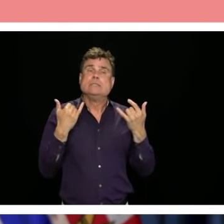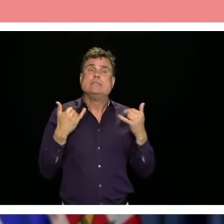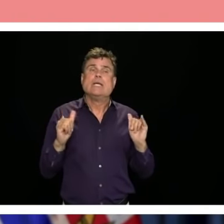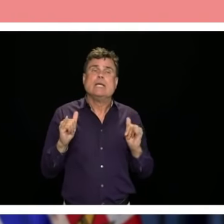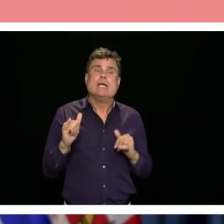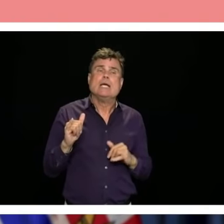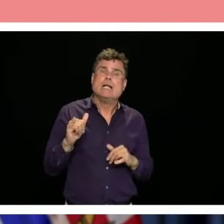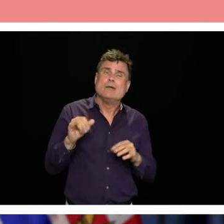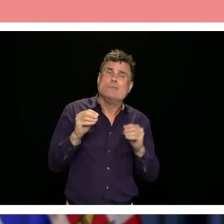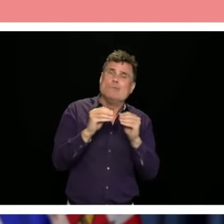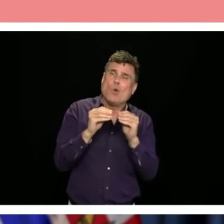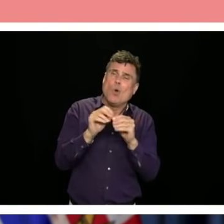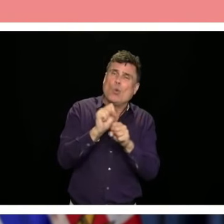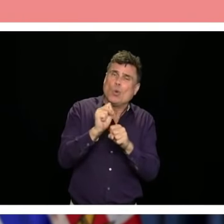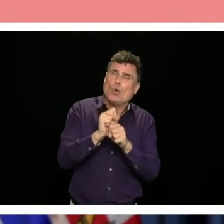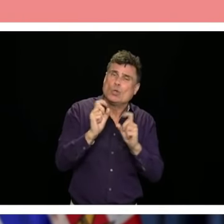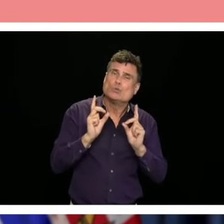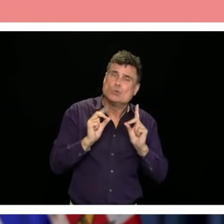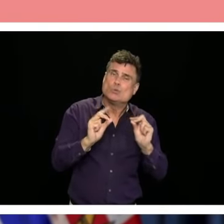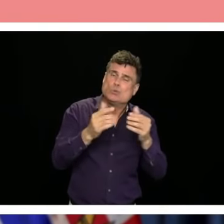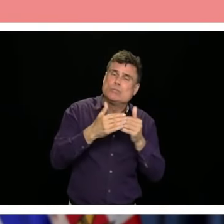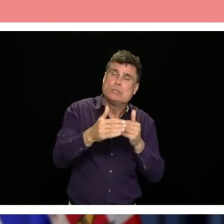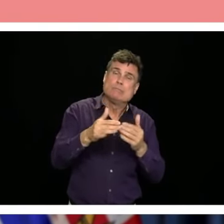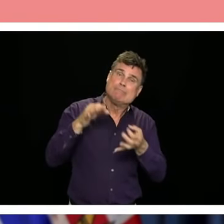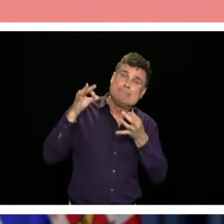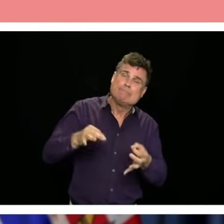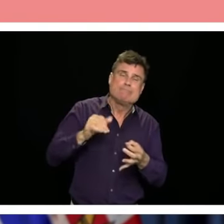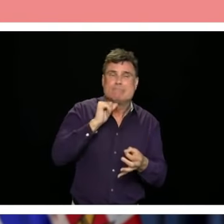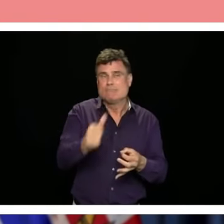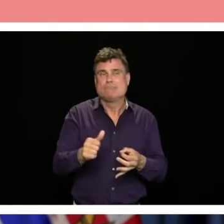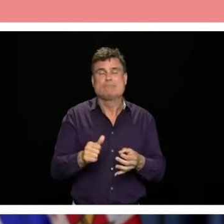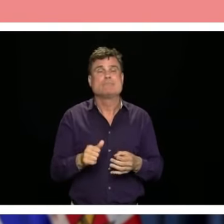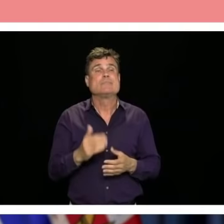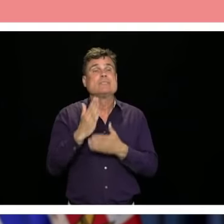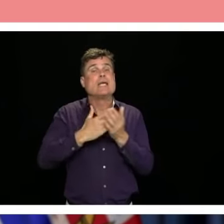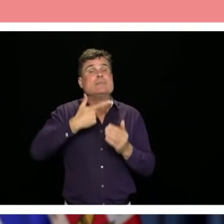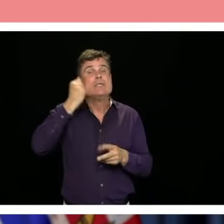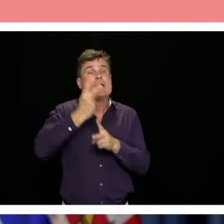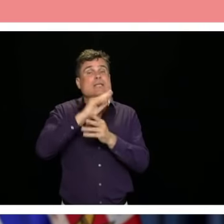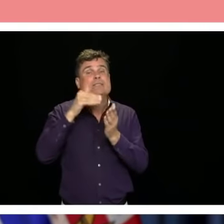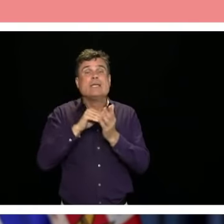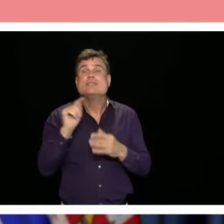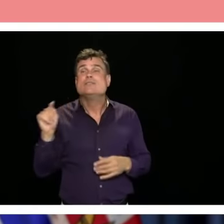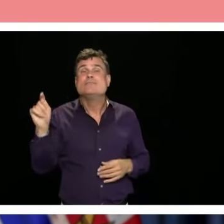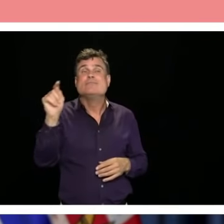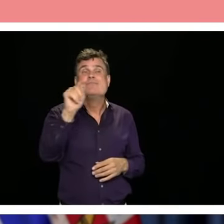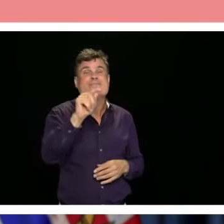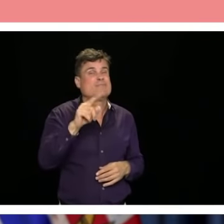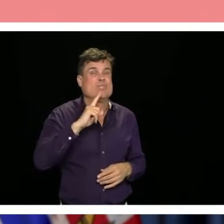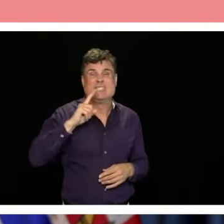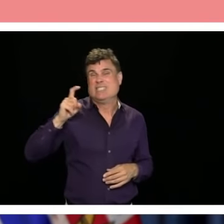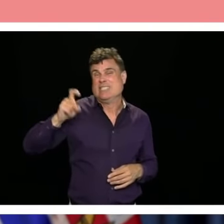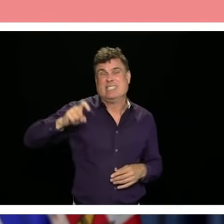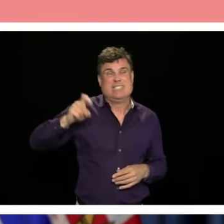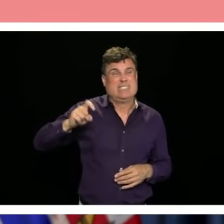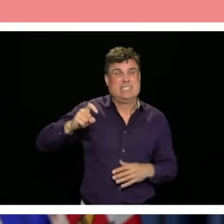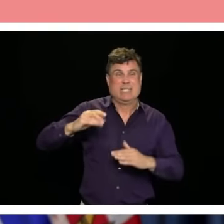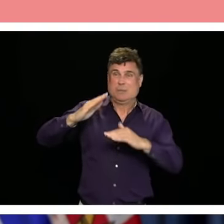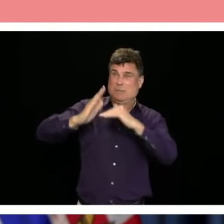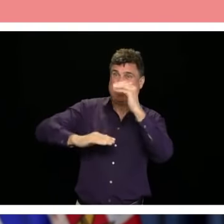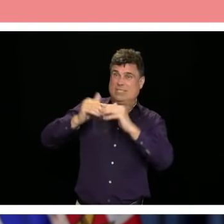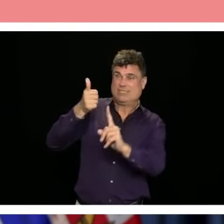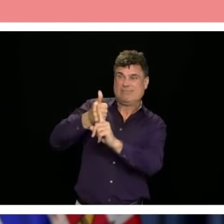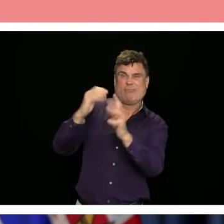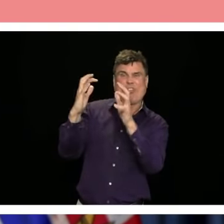there have been serious consequences that resulted from COVID-19, which has caused difficulty around the world, I think our determination